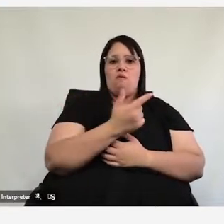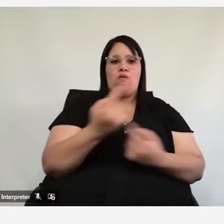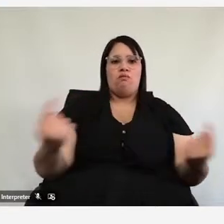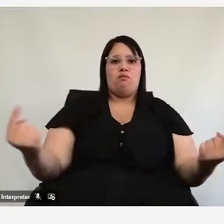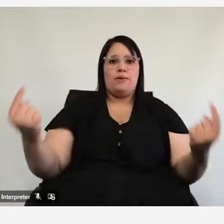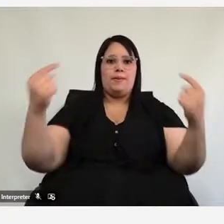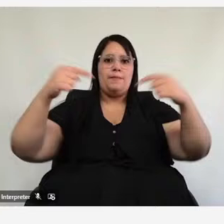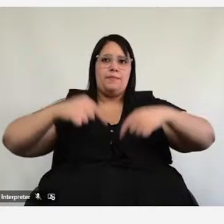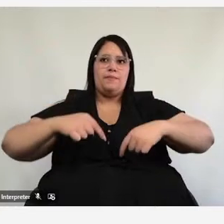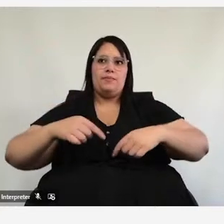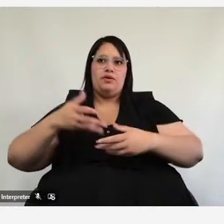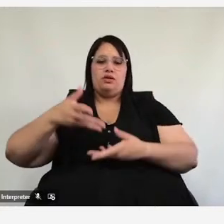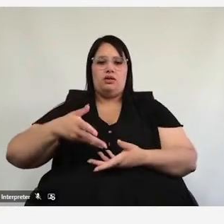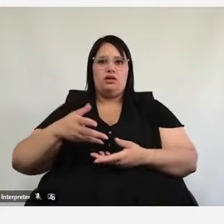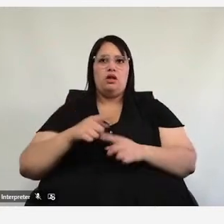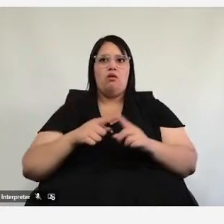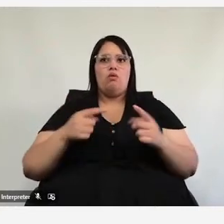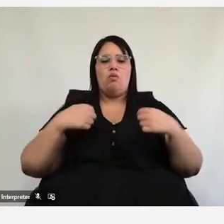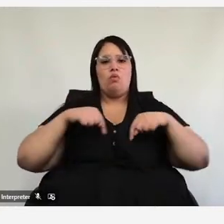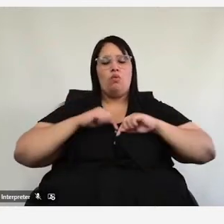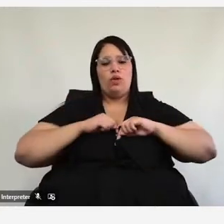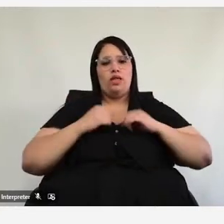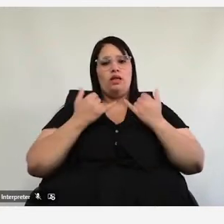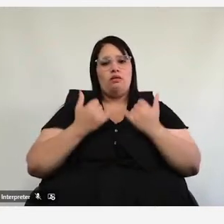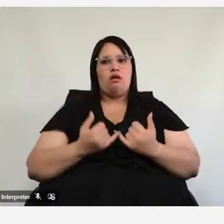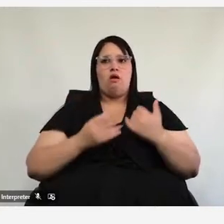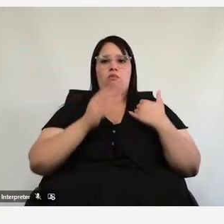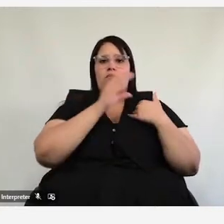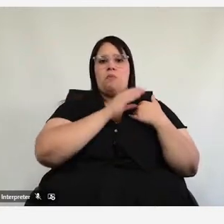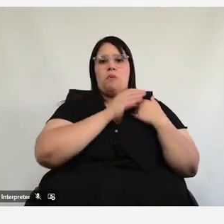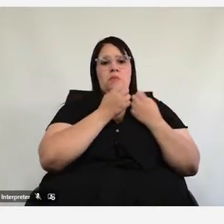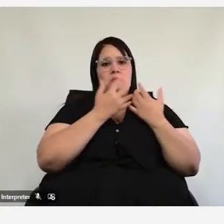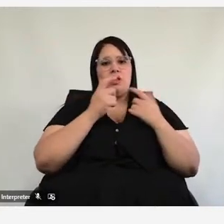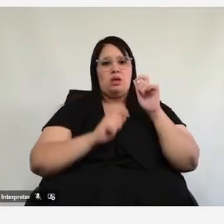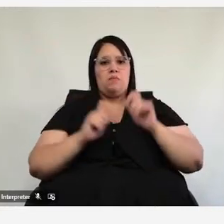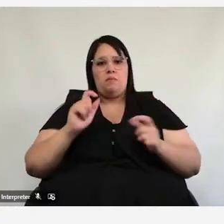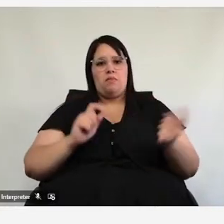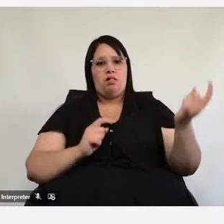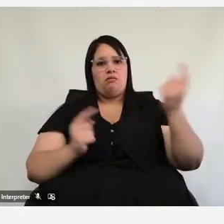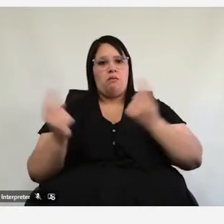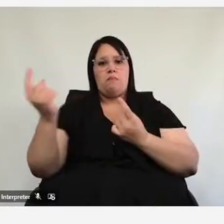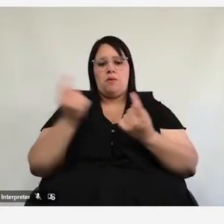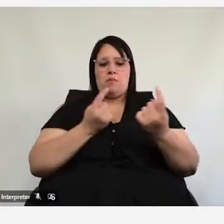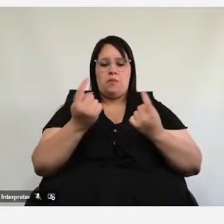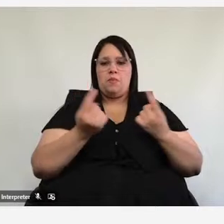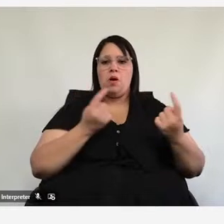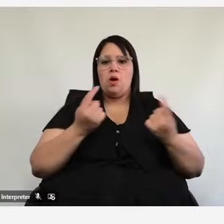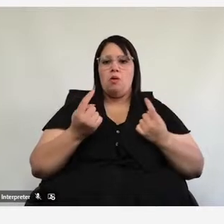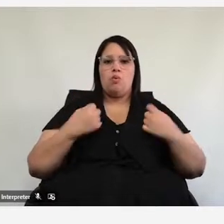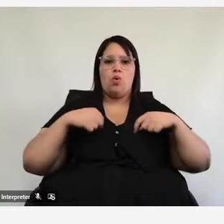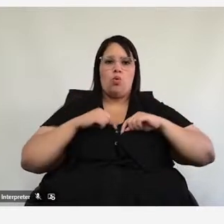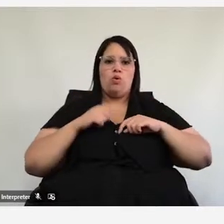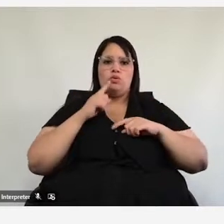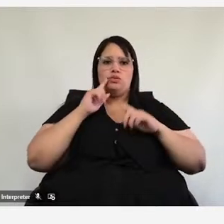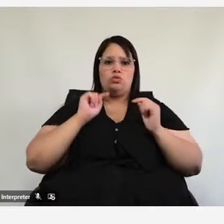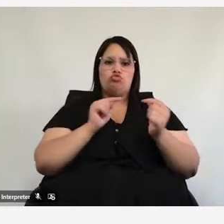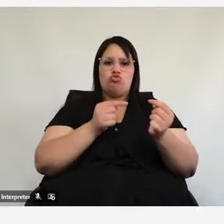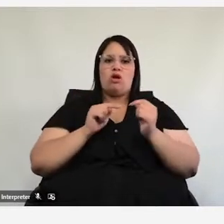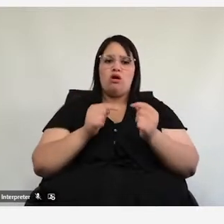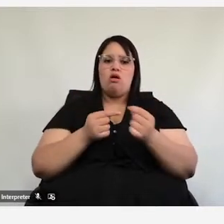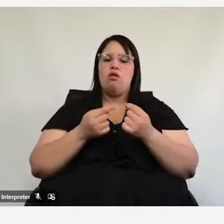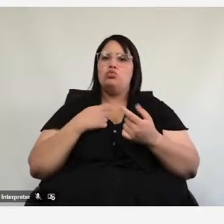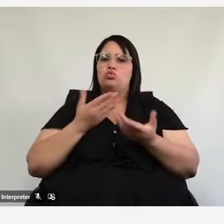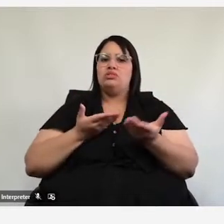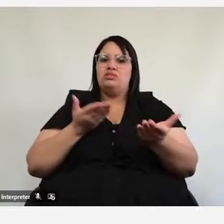here. We are laden with many passengers on board. We are struggling to cater for all of